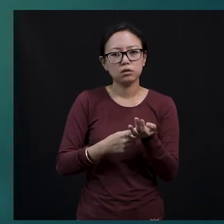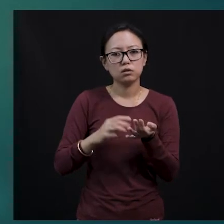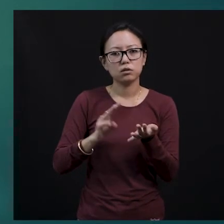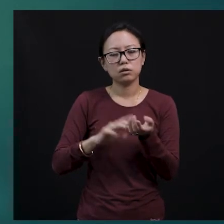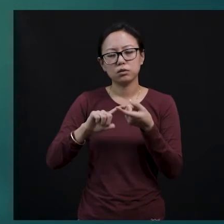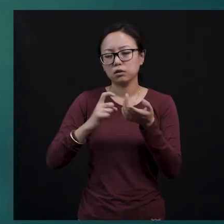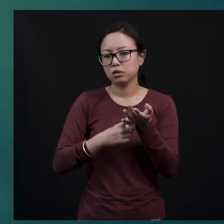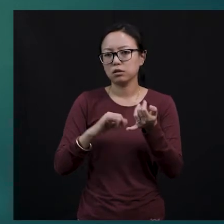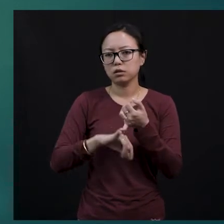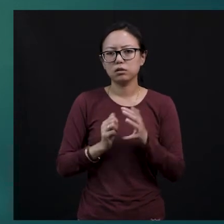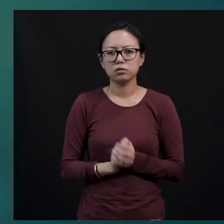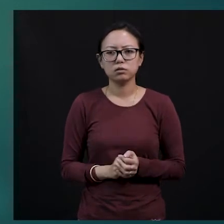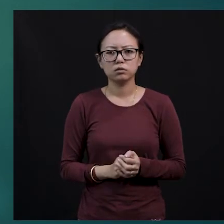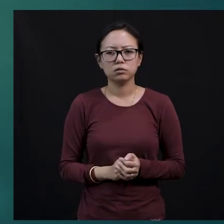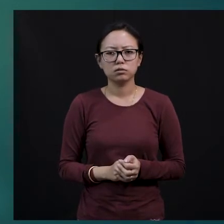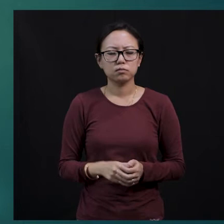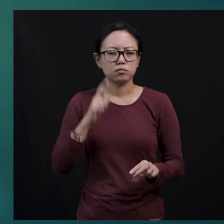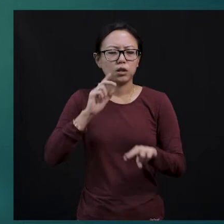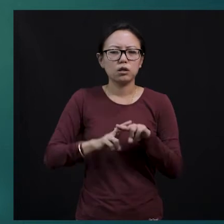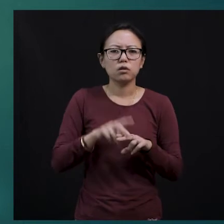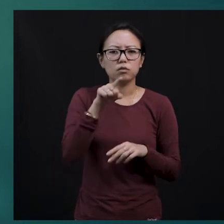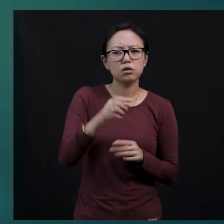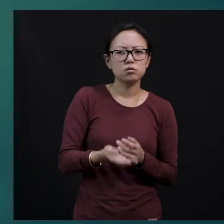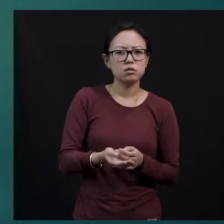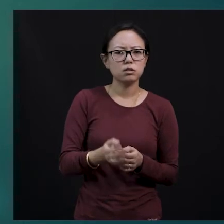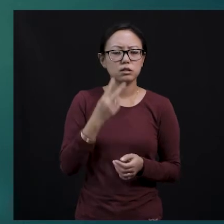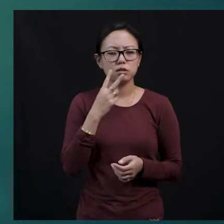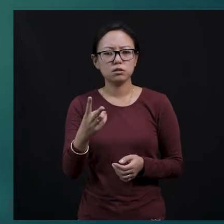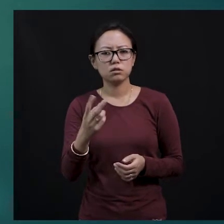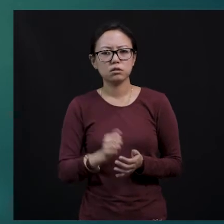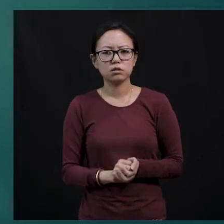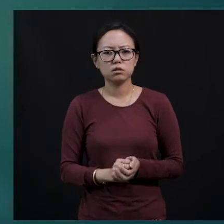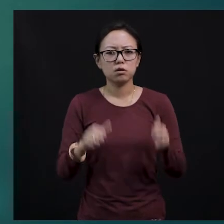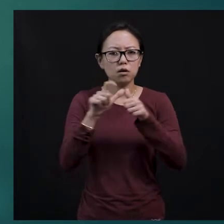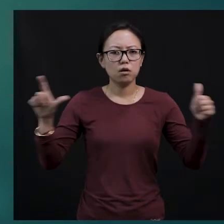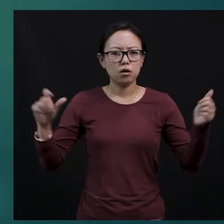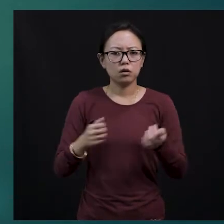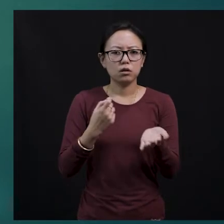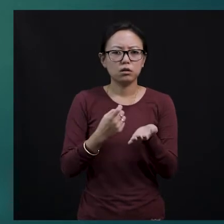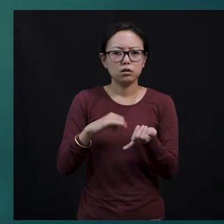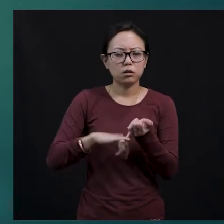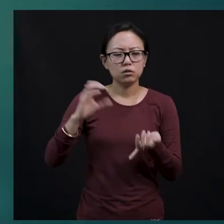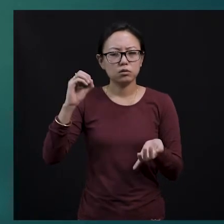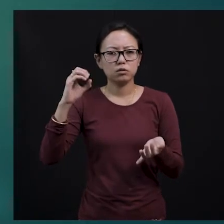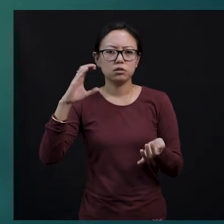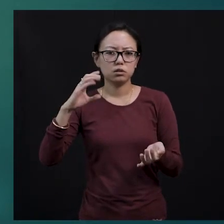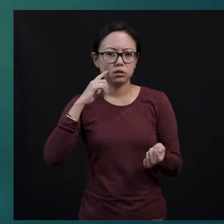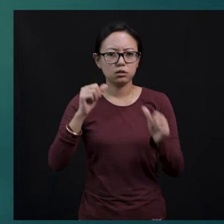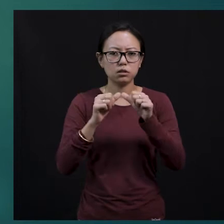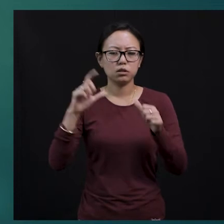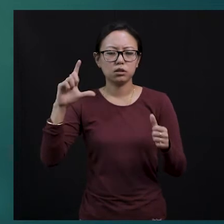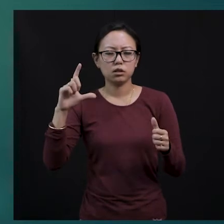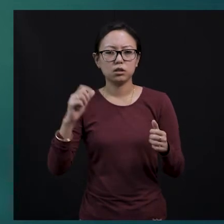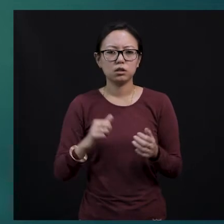for independence from the British rule. Rather, they wanted to work along with the Britishers to bring in rules and